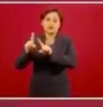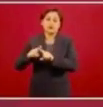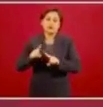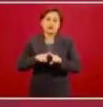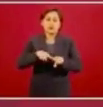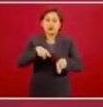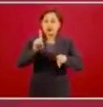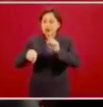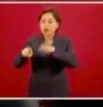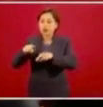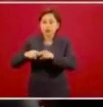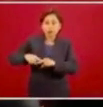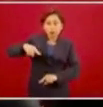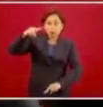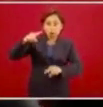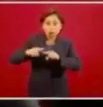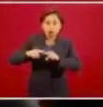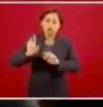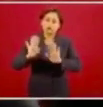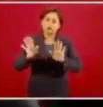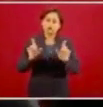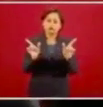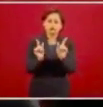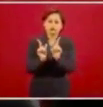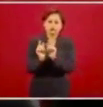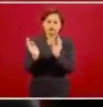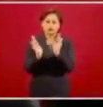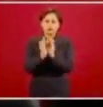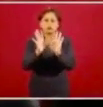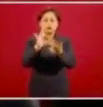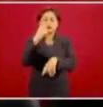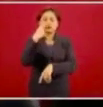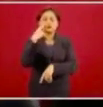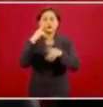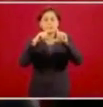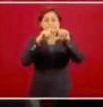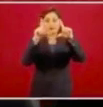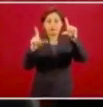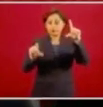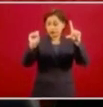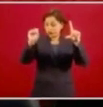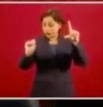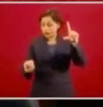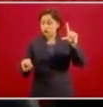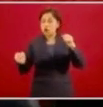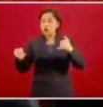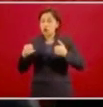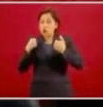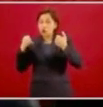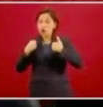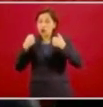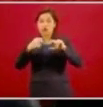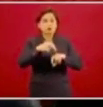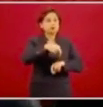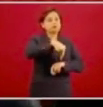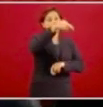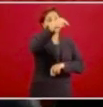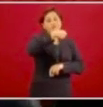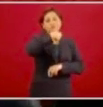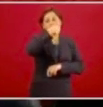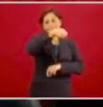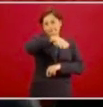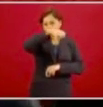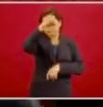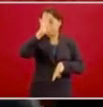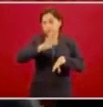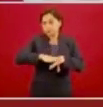but they are small variations. In general, the south of Mexico